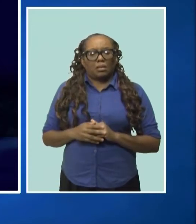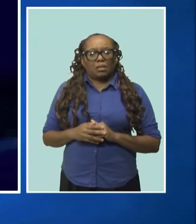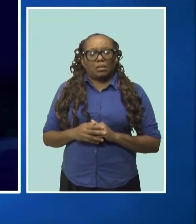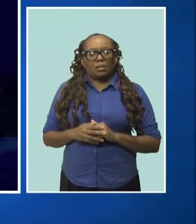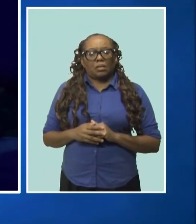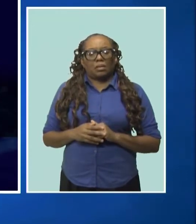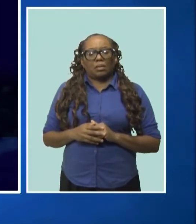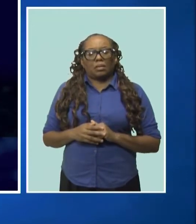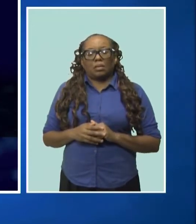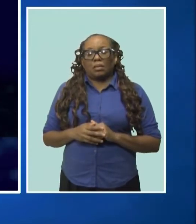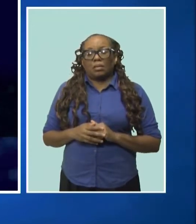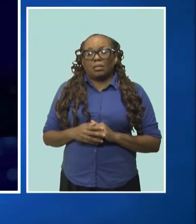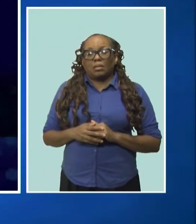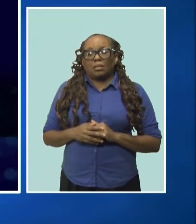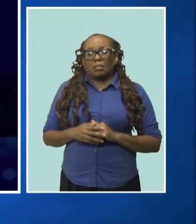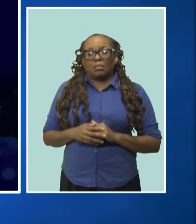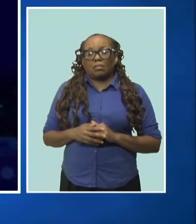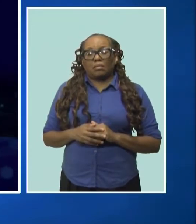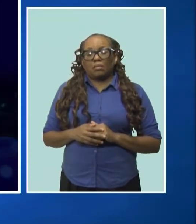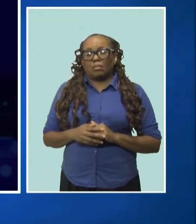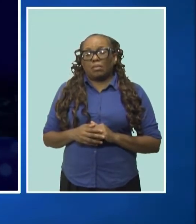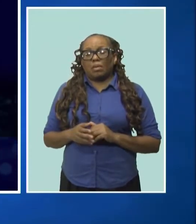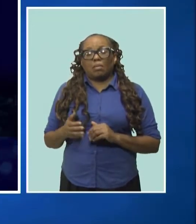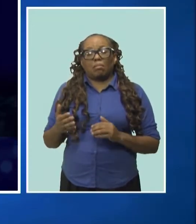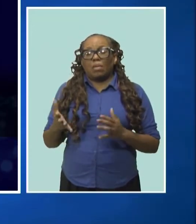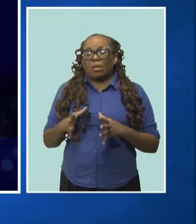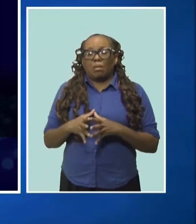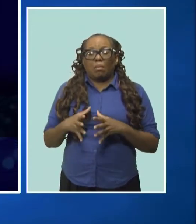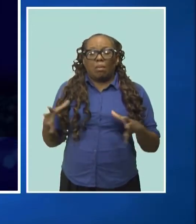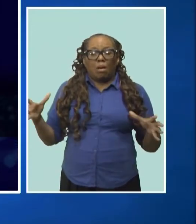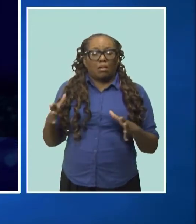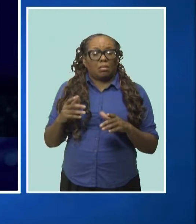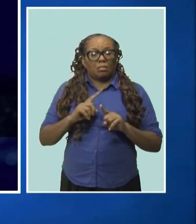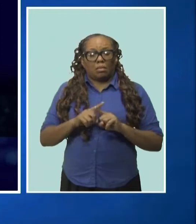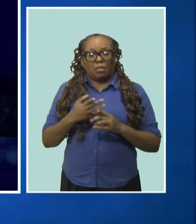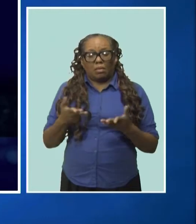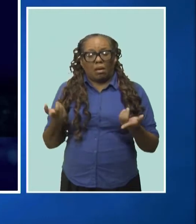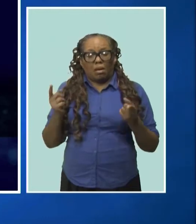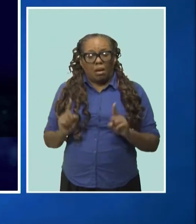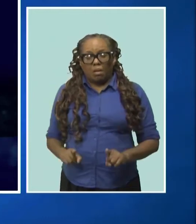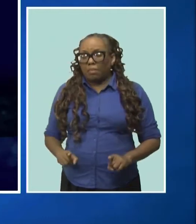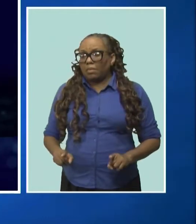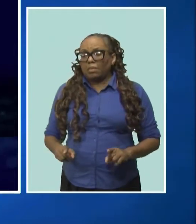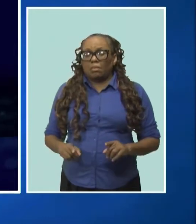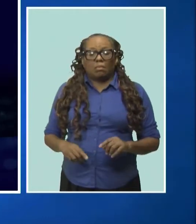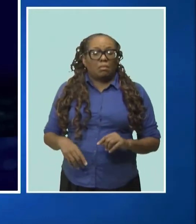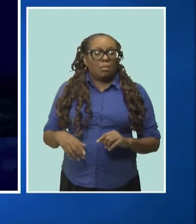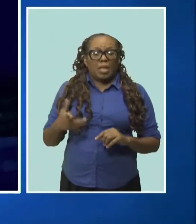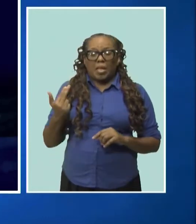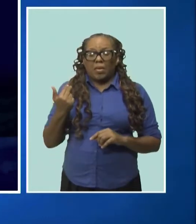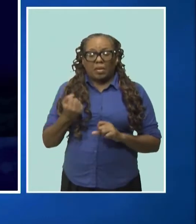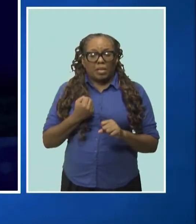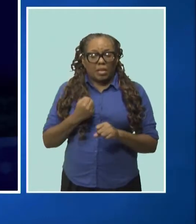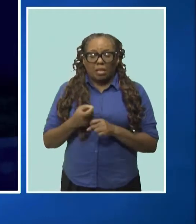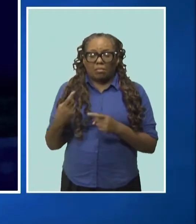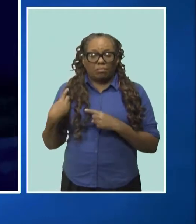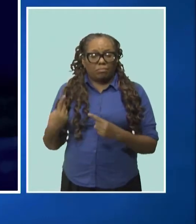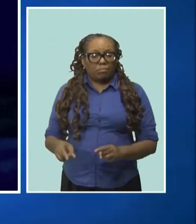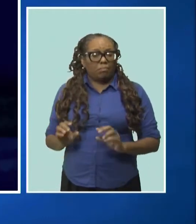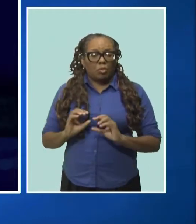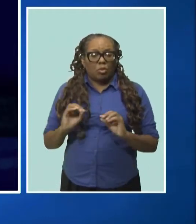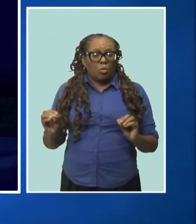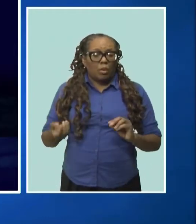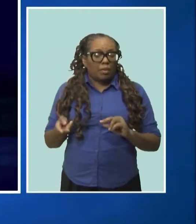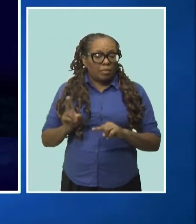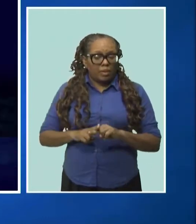tweaked since 2011. You know, a lot of stuff has happened since then, increasing late bills, increasing